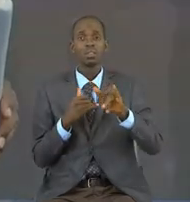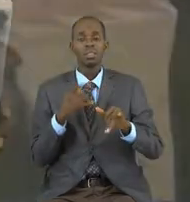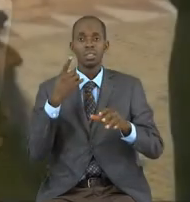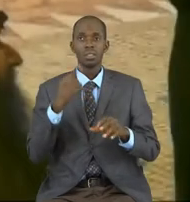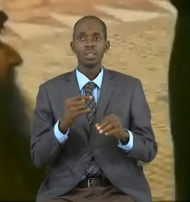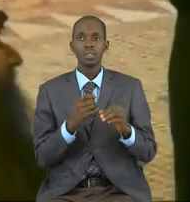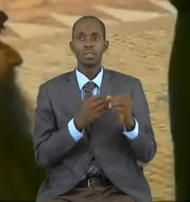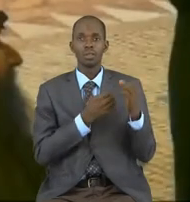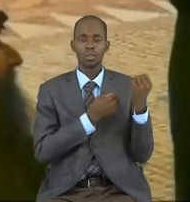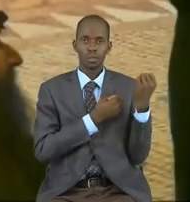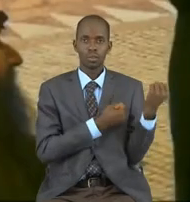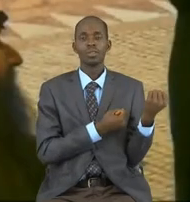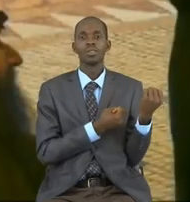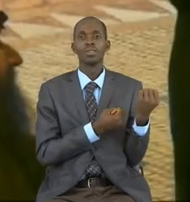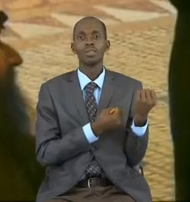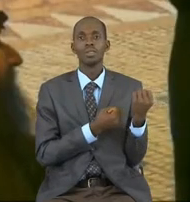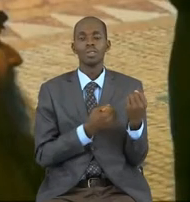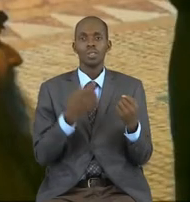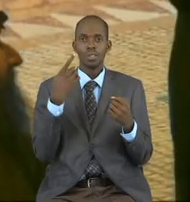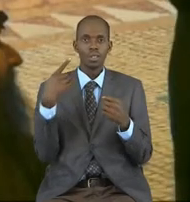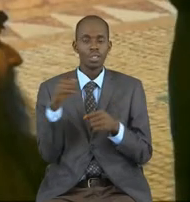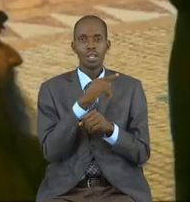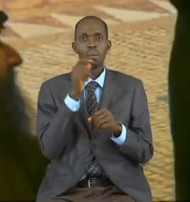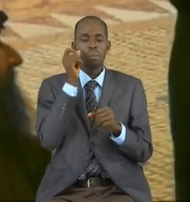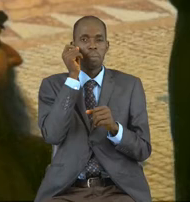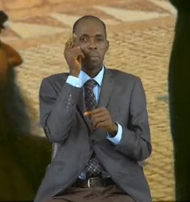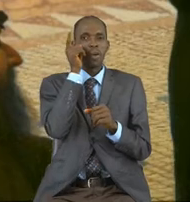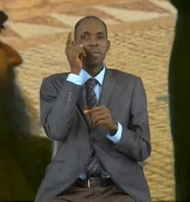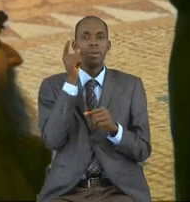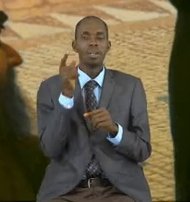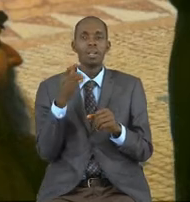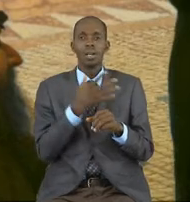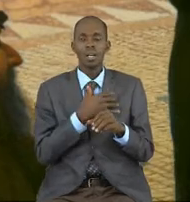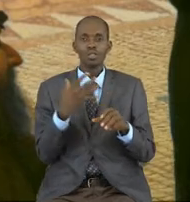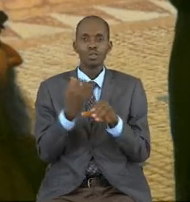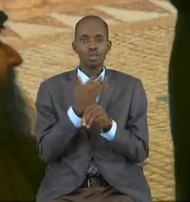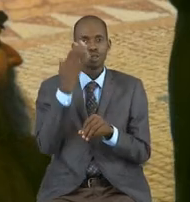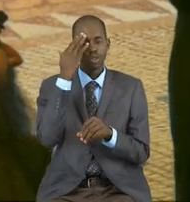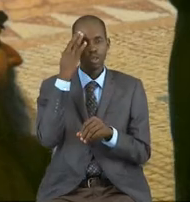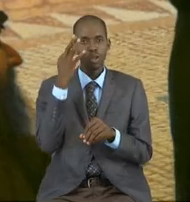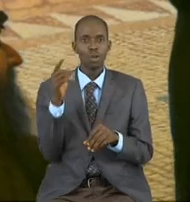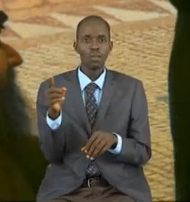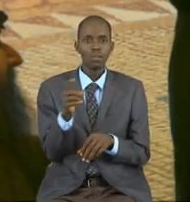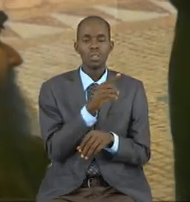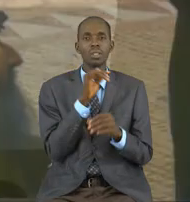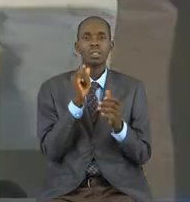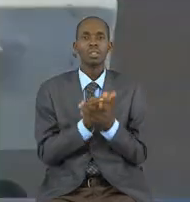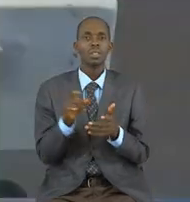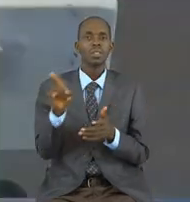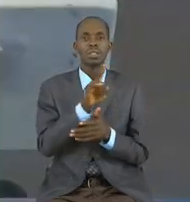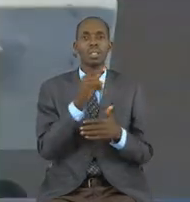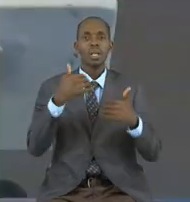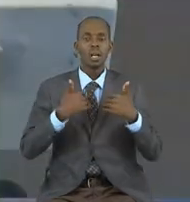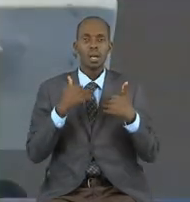of conviction. They marveled and they took knowledge of them that they had been